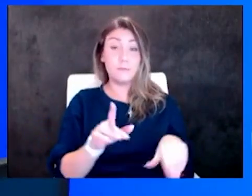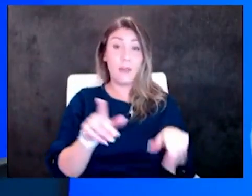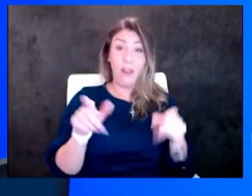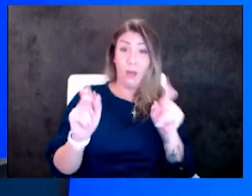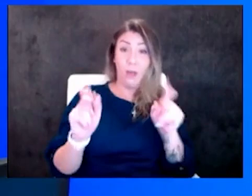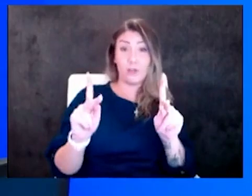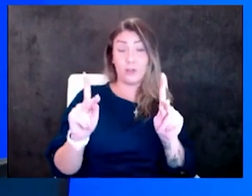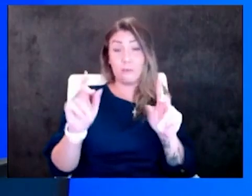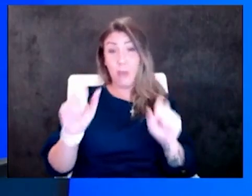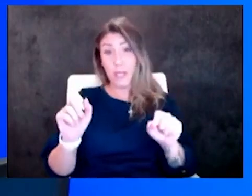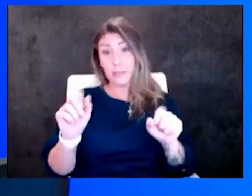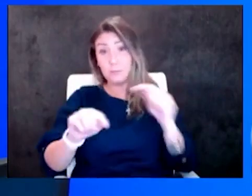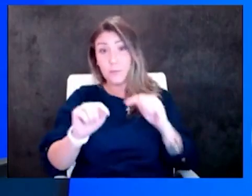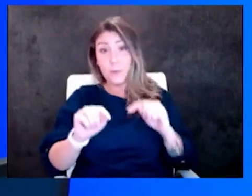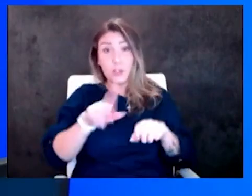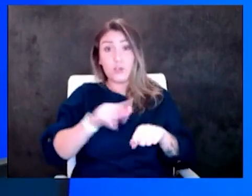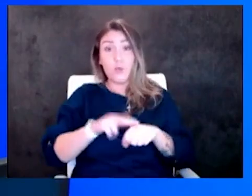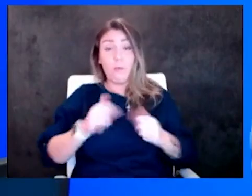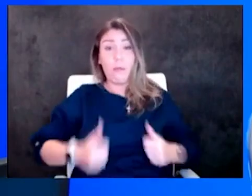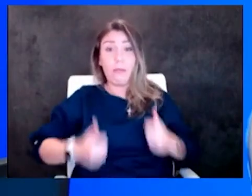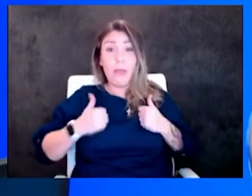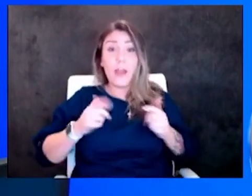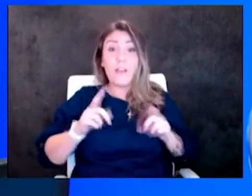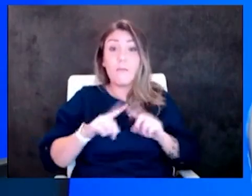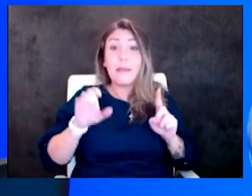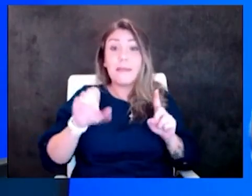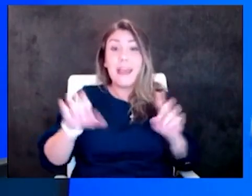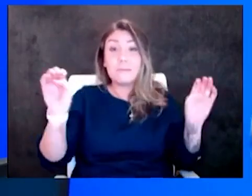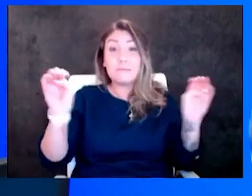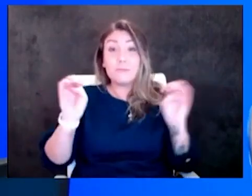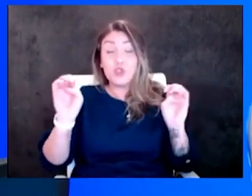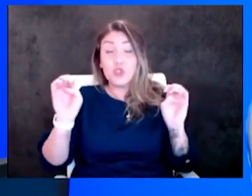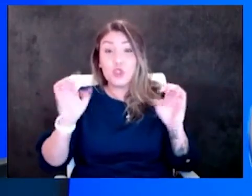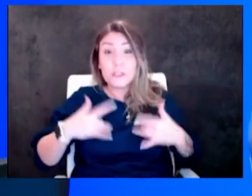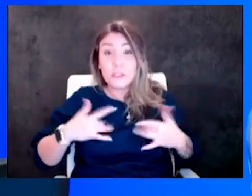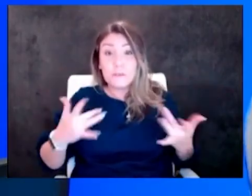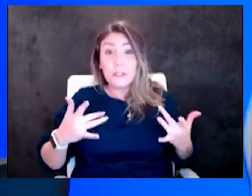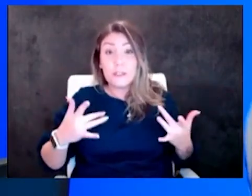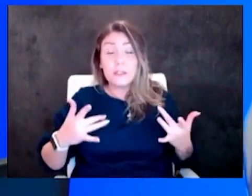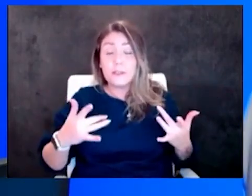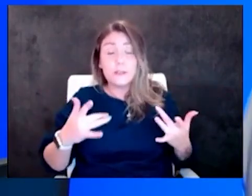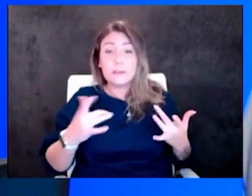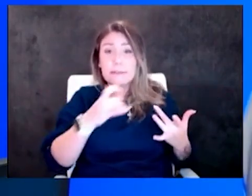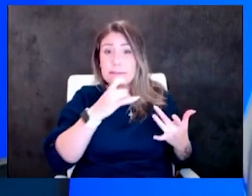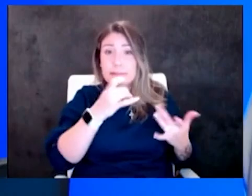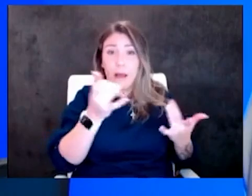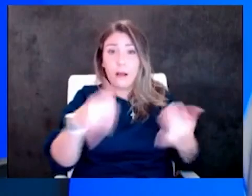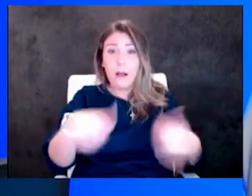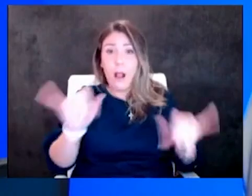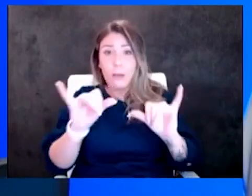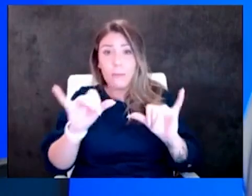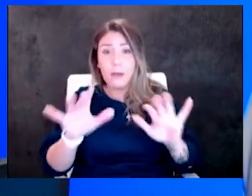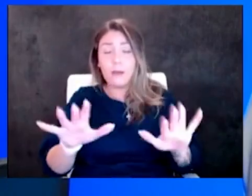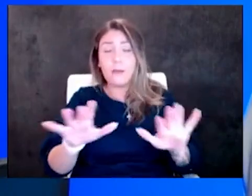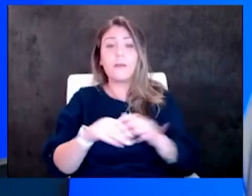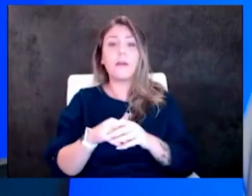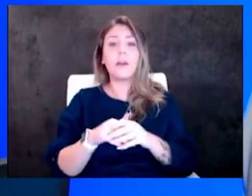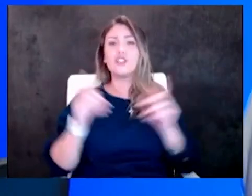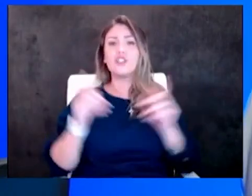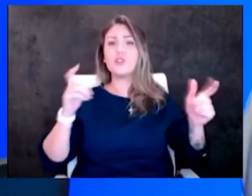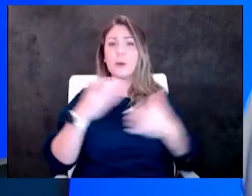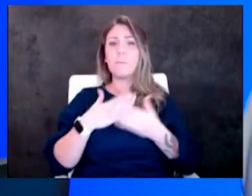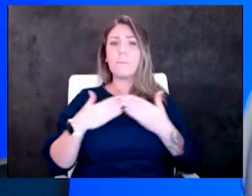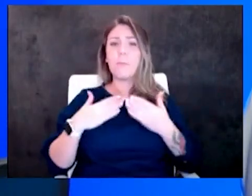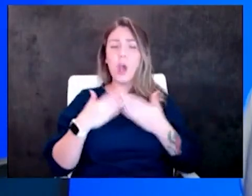to a normal life. But that emergency event is uncommon. A large portion of our practice is to try to prevent patients